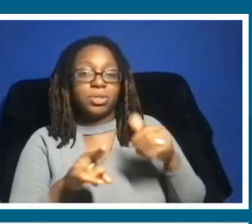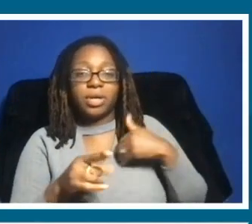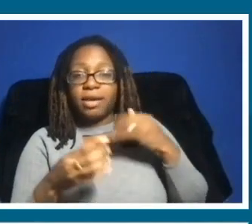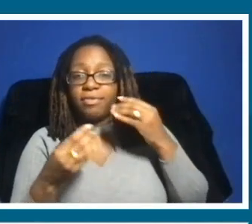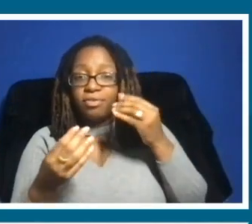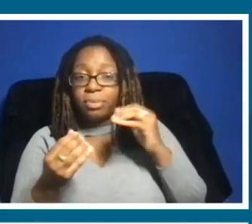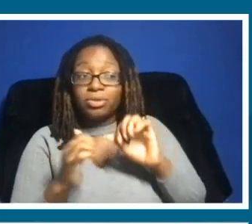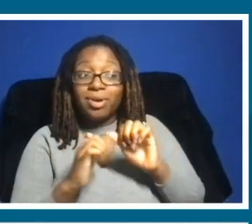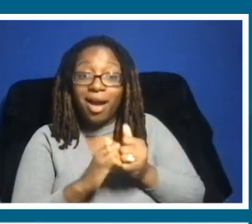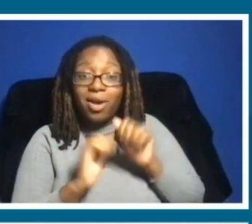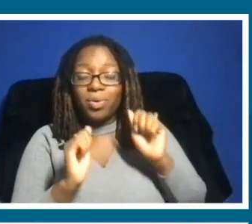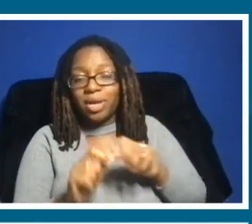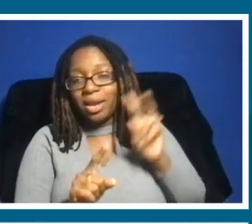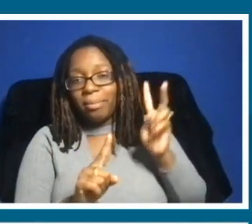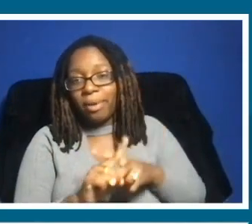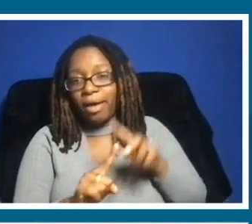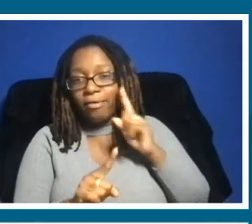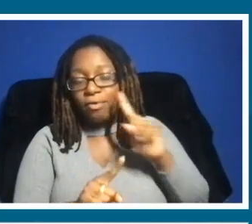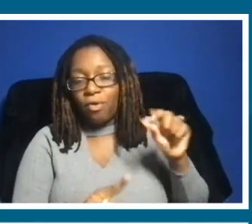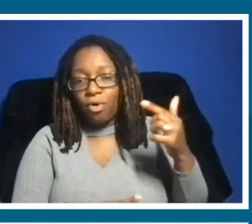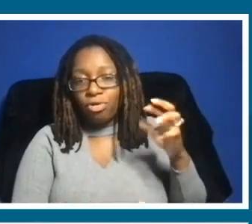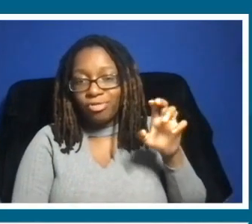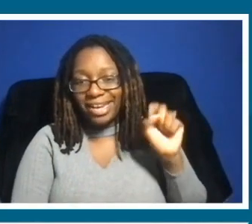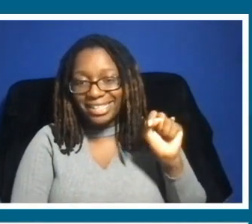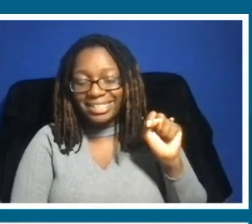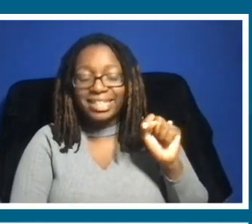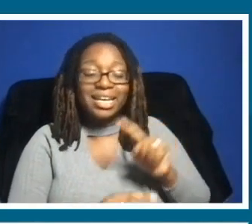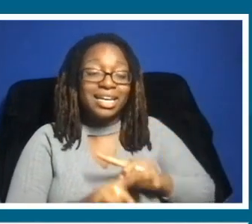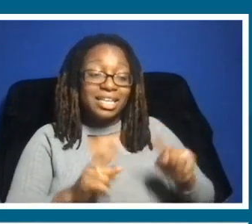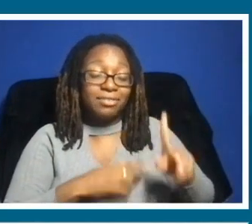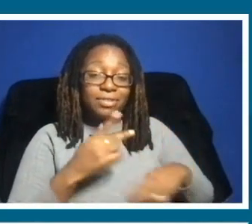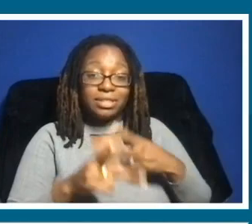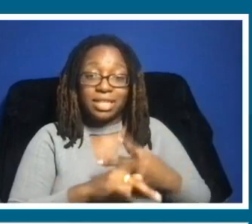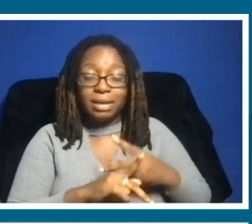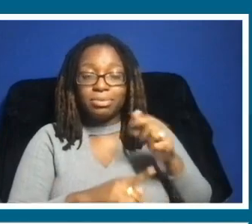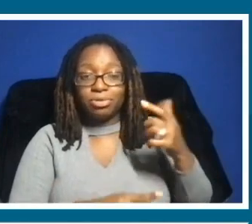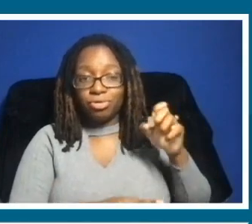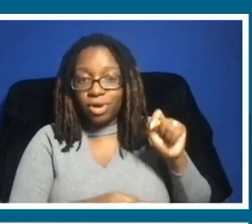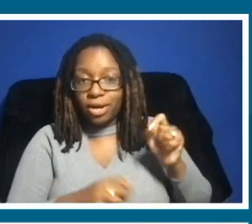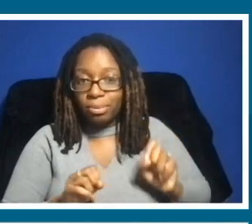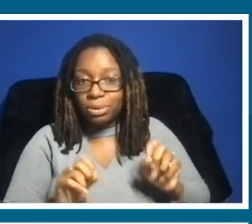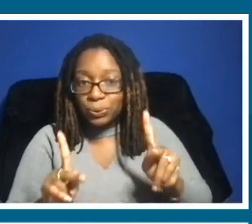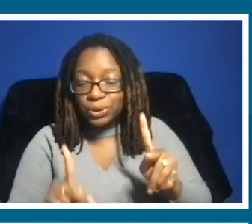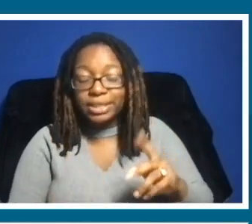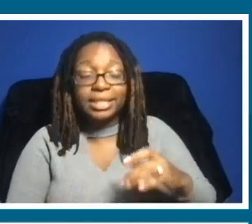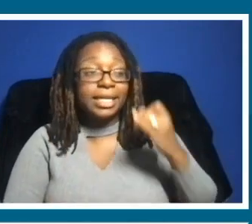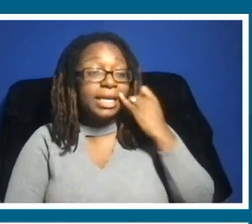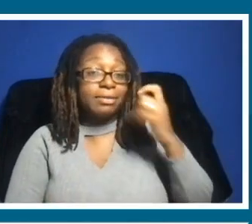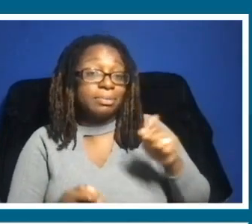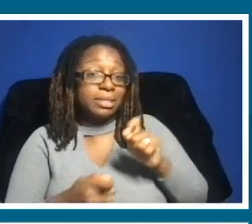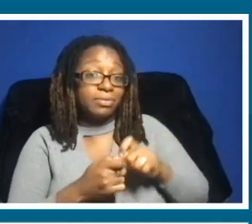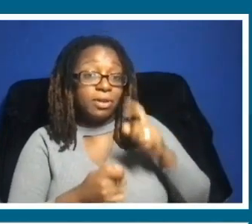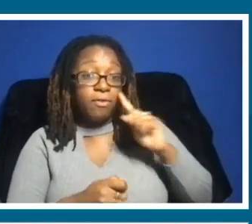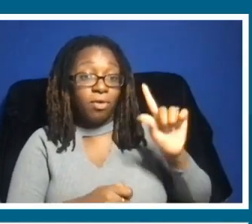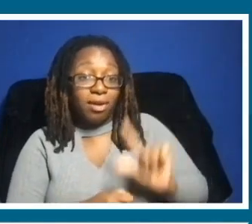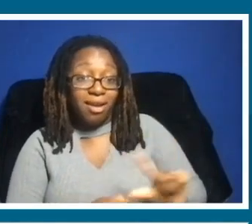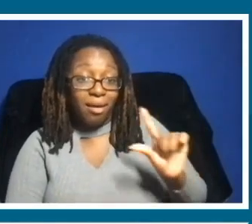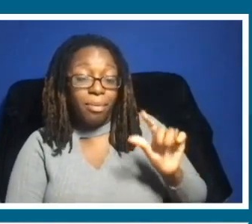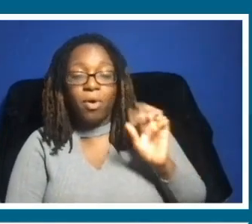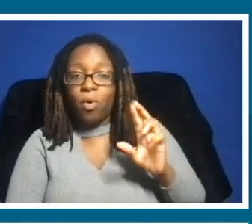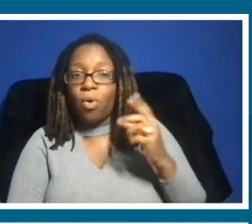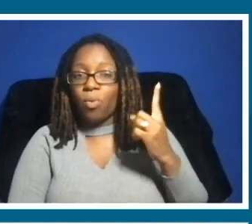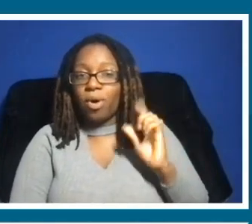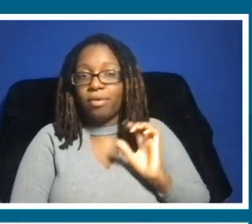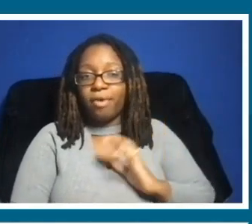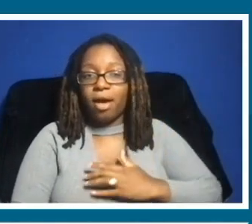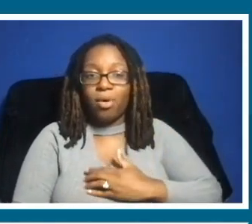grant and the different kinds of grant opportunities that exist, whether through the library specifically or through one of our regional partners.